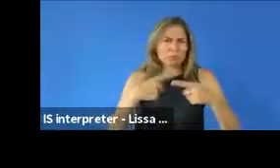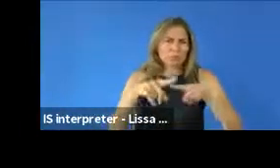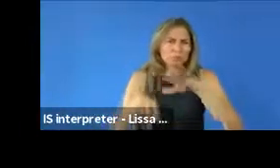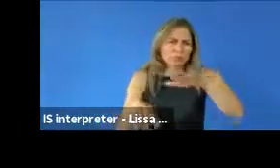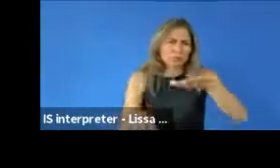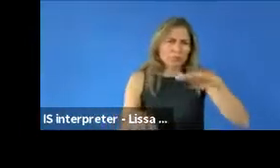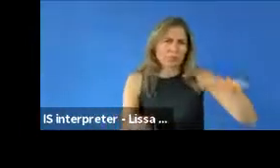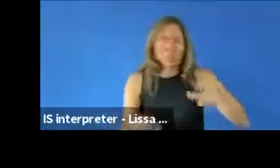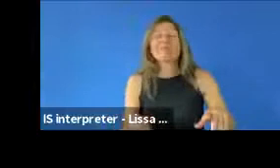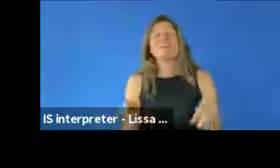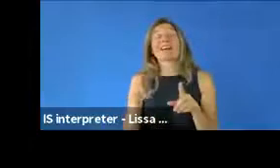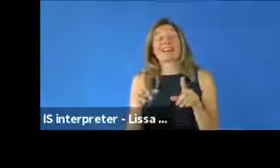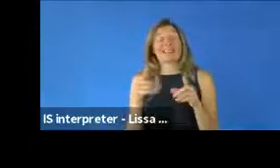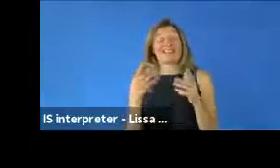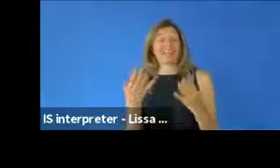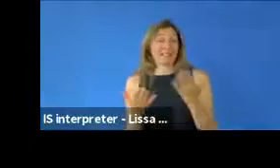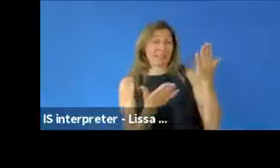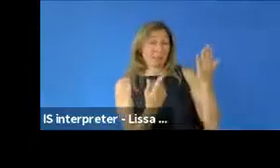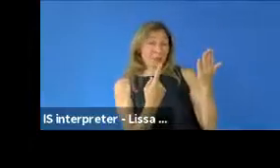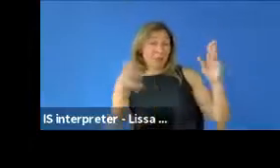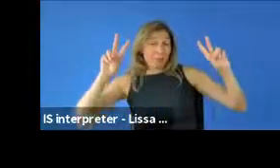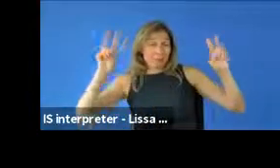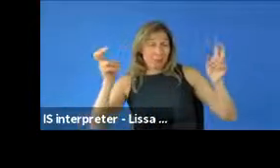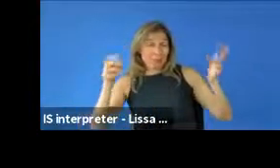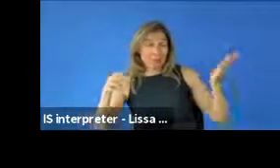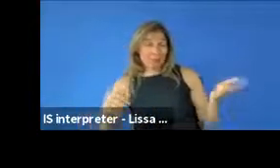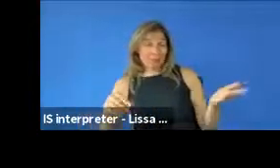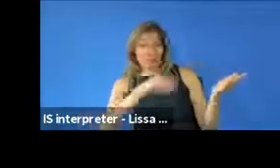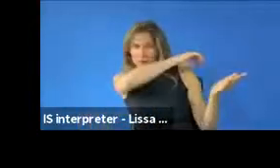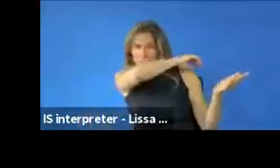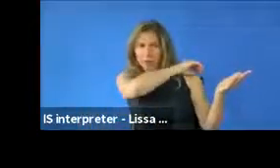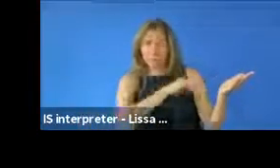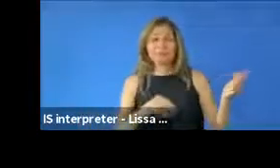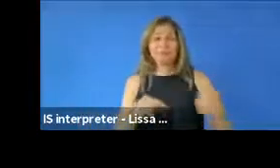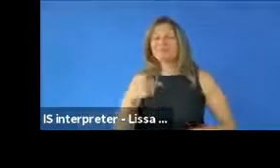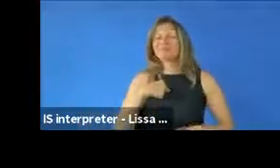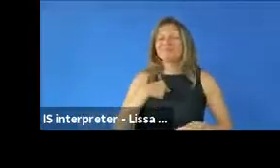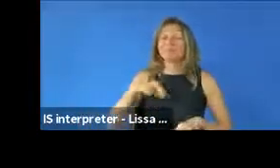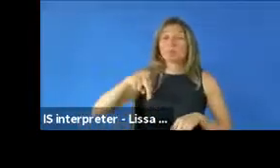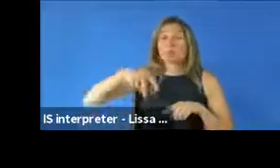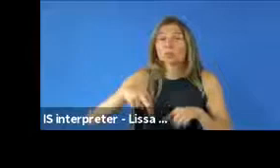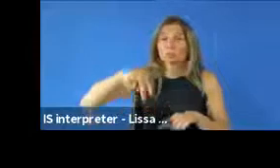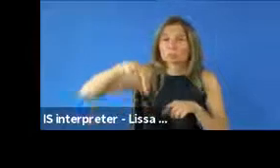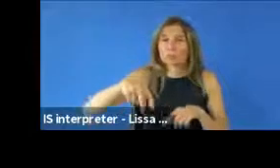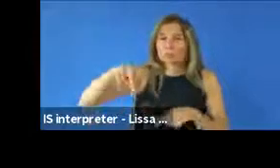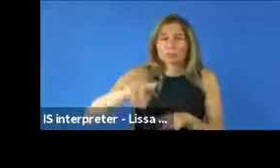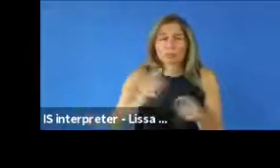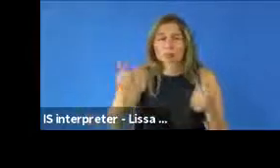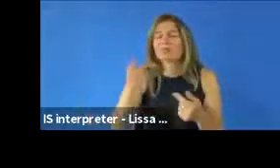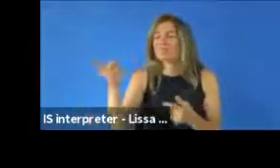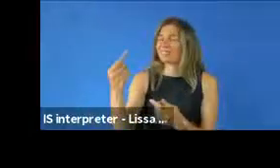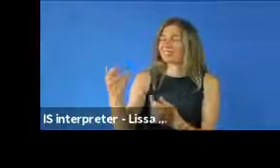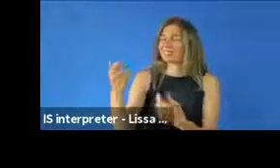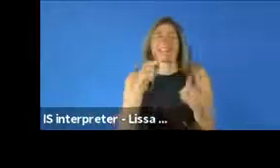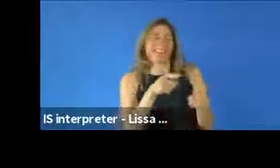quote from one of our female learners. She's saying that I cannot walk well and people laugh at me because of my physical